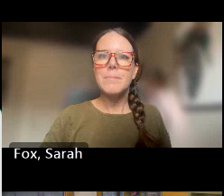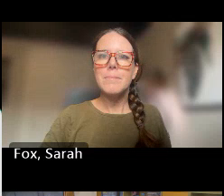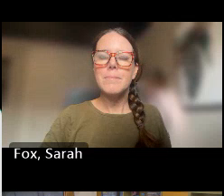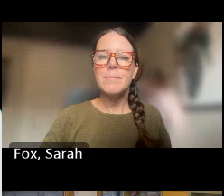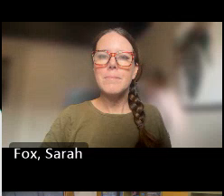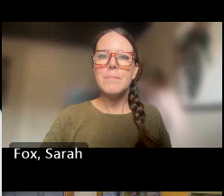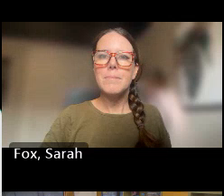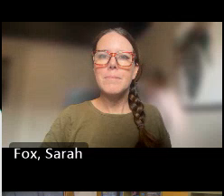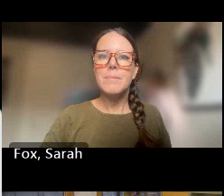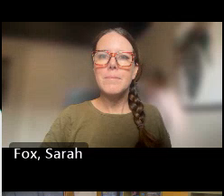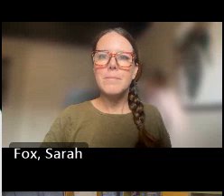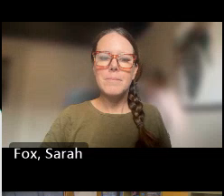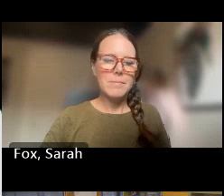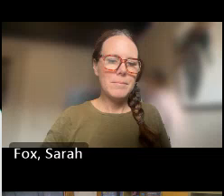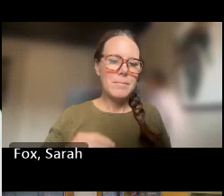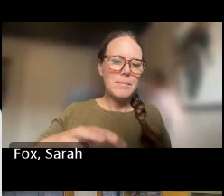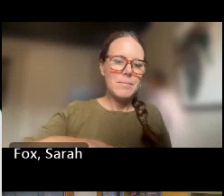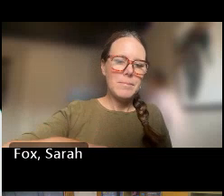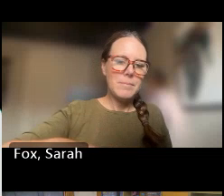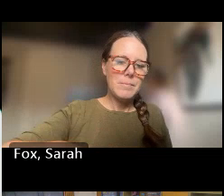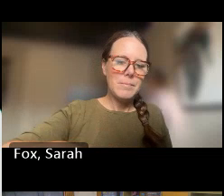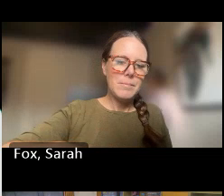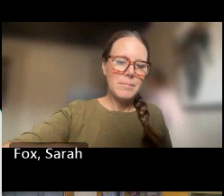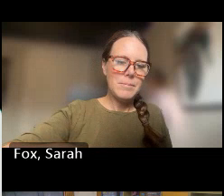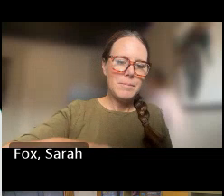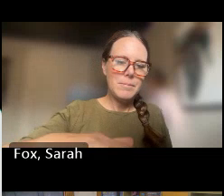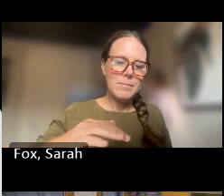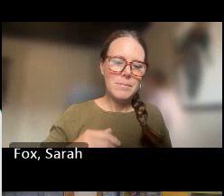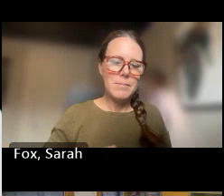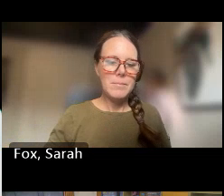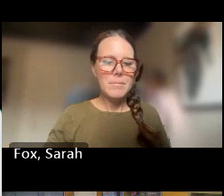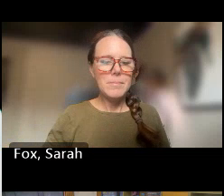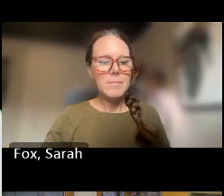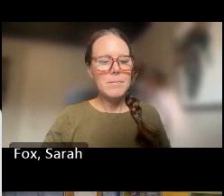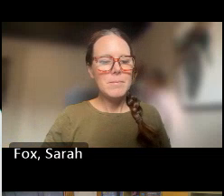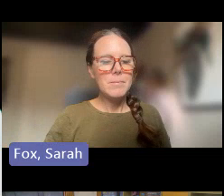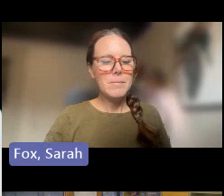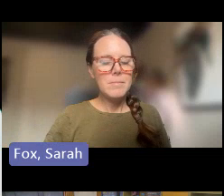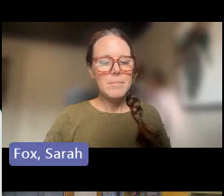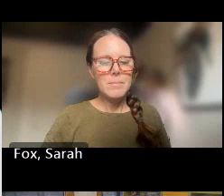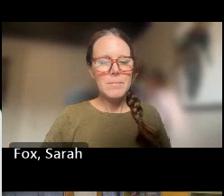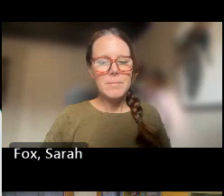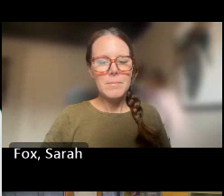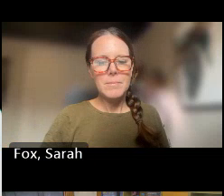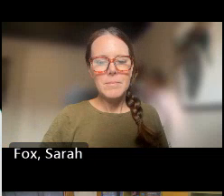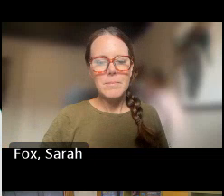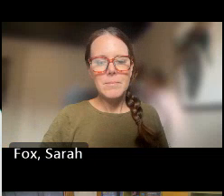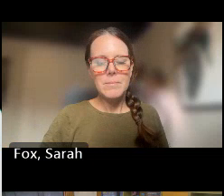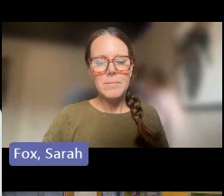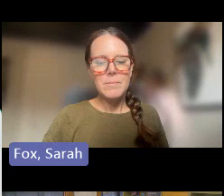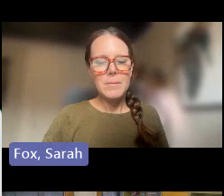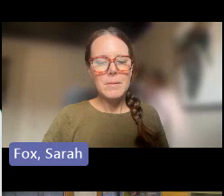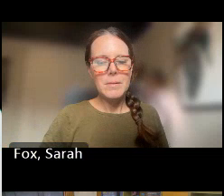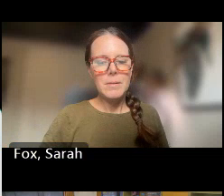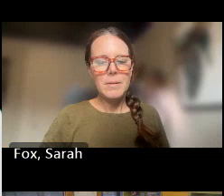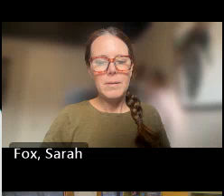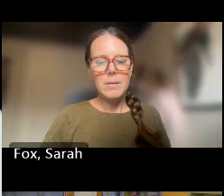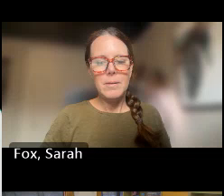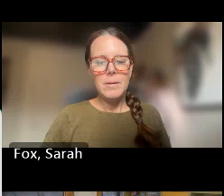front of us. I can go anywhere you would like to go with this. If I remember from last year, one starting point